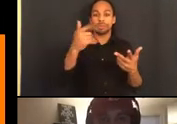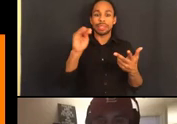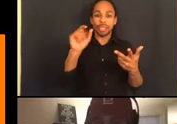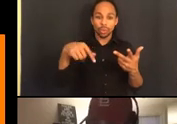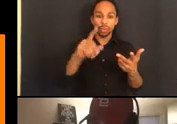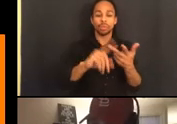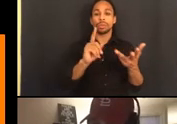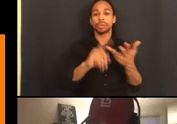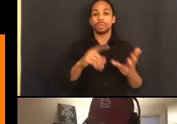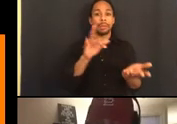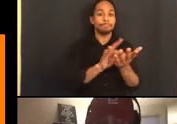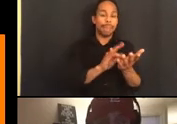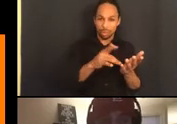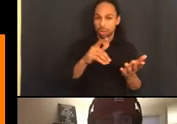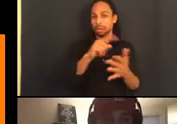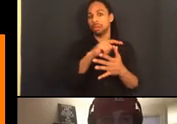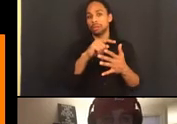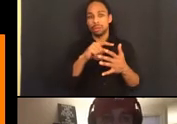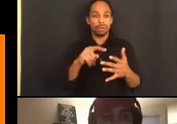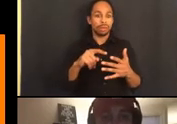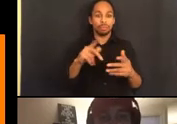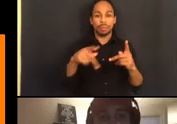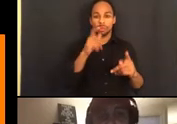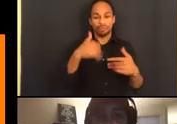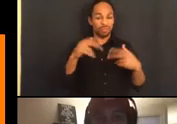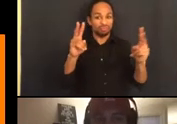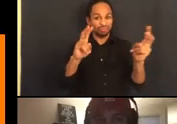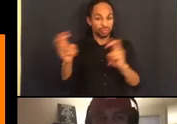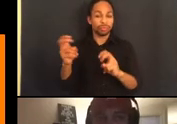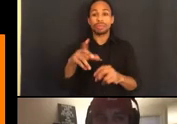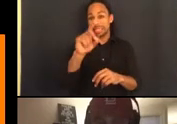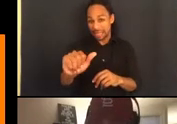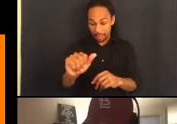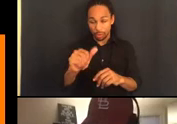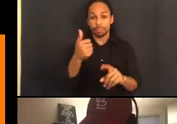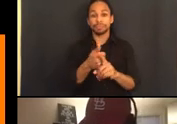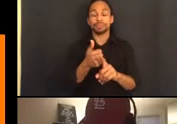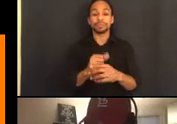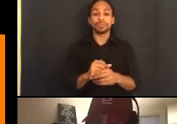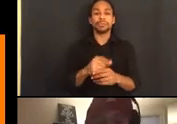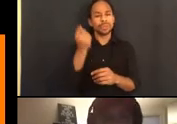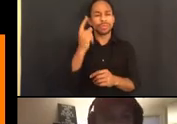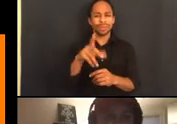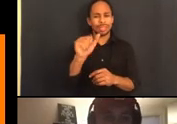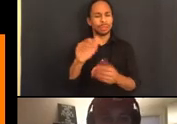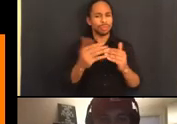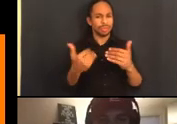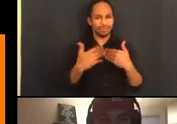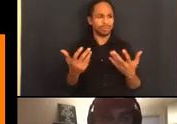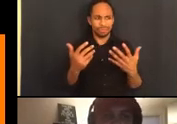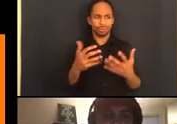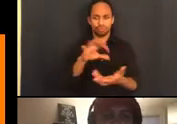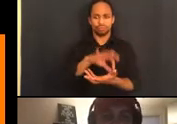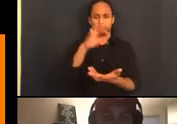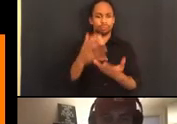social reasons, to understand that disability and disability communities have a full and rich culture, and then to also understand that